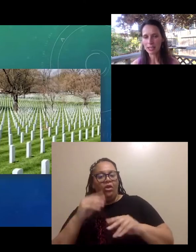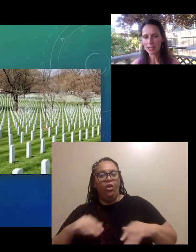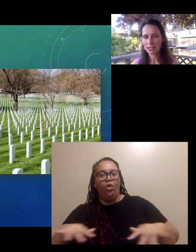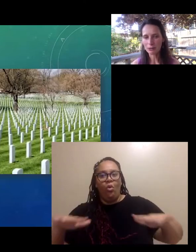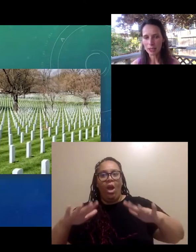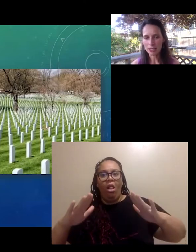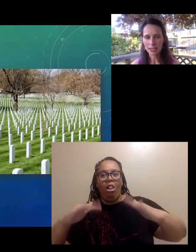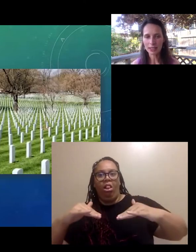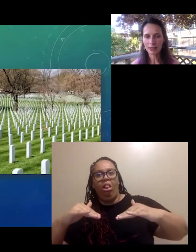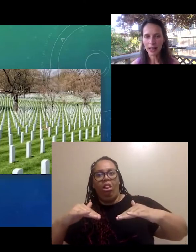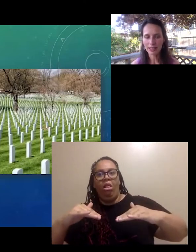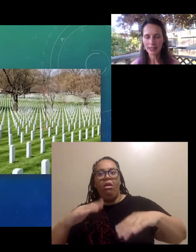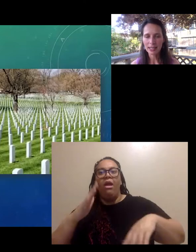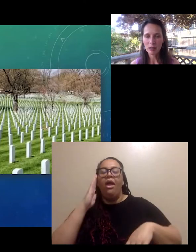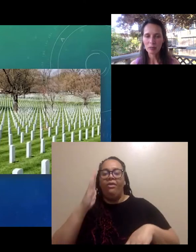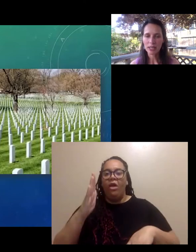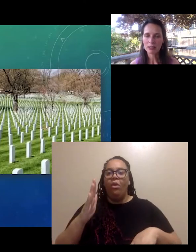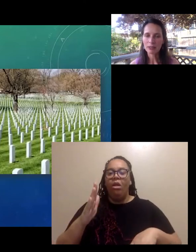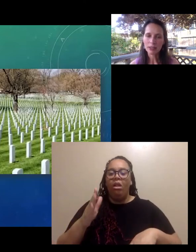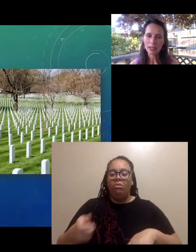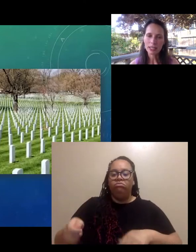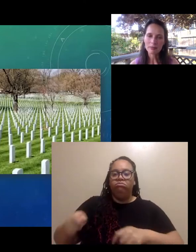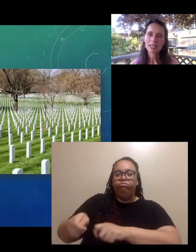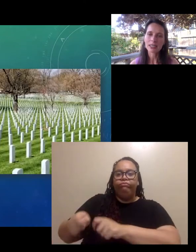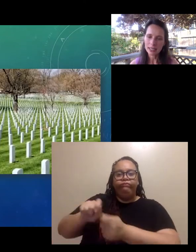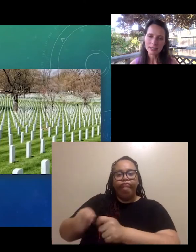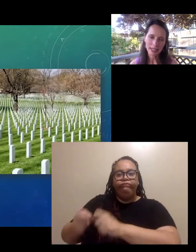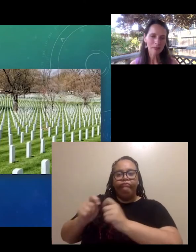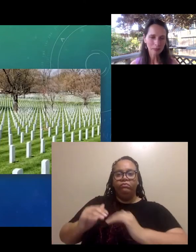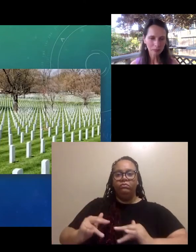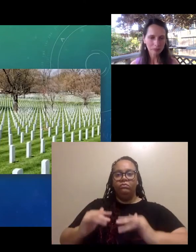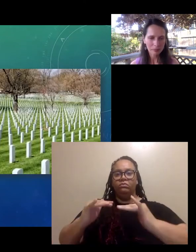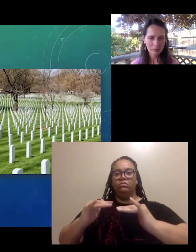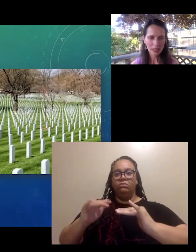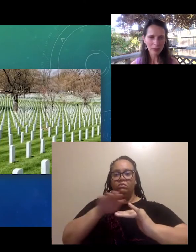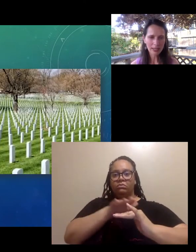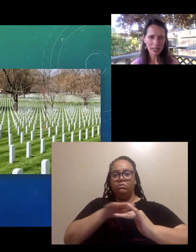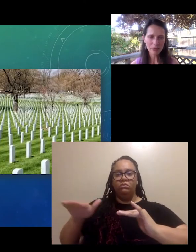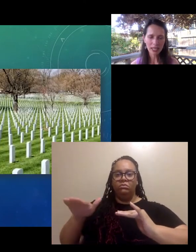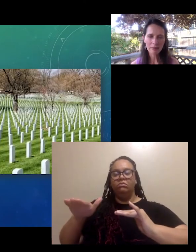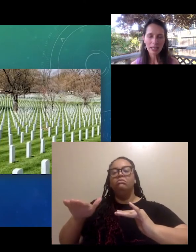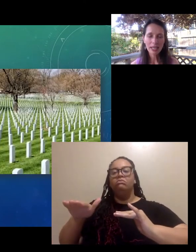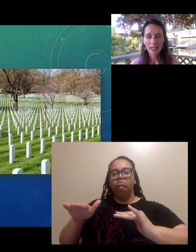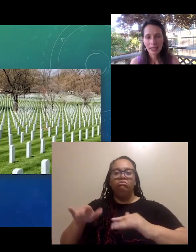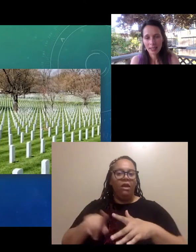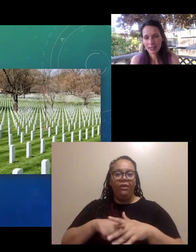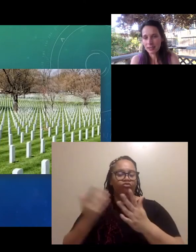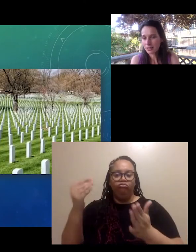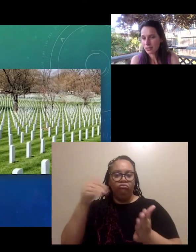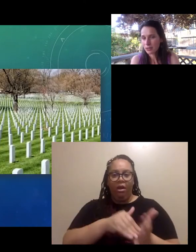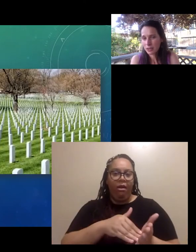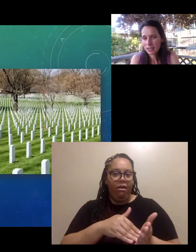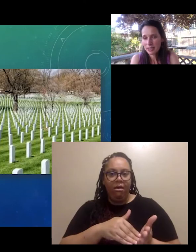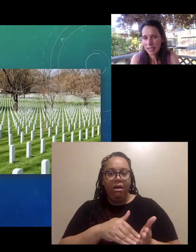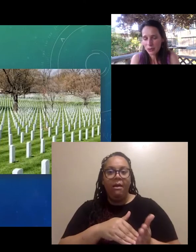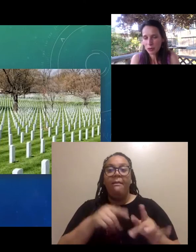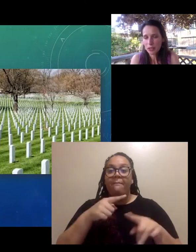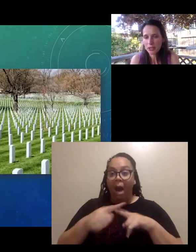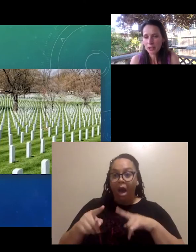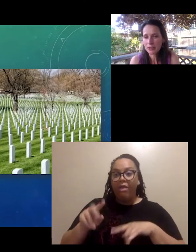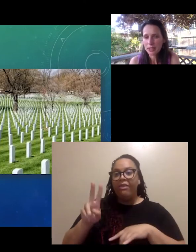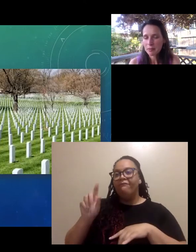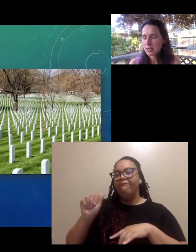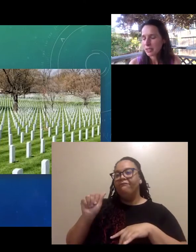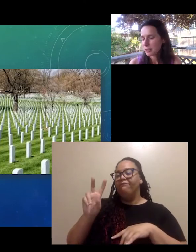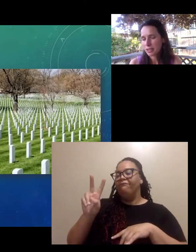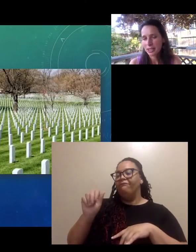where they'll fill it in and reseed the grass, but the vault, um, delays that by some time. and, you know, in a natural